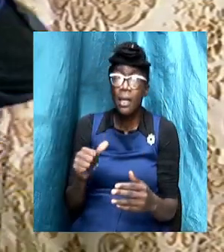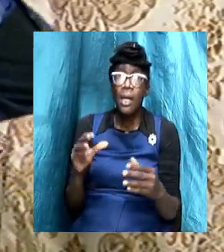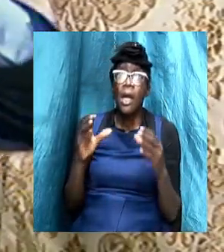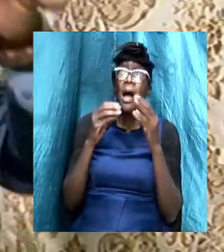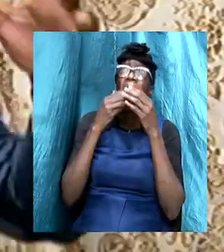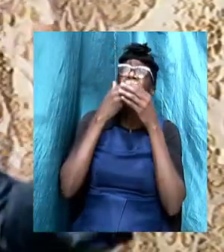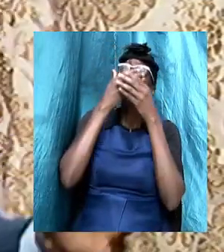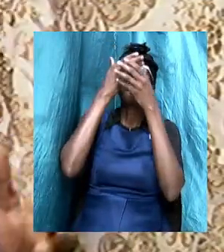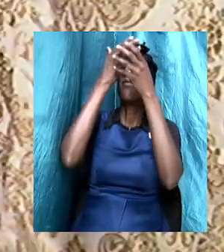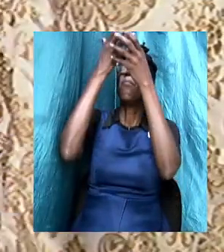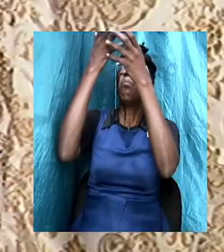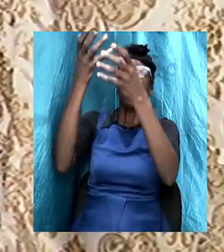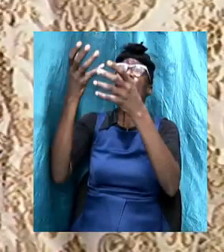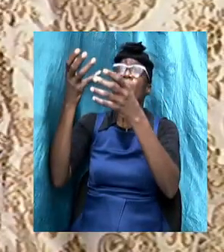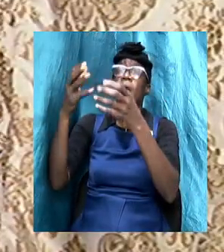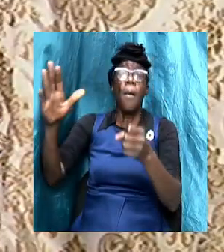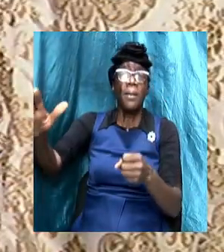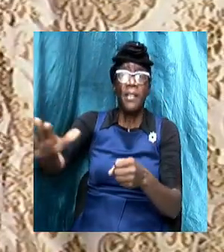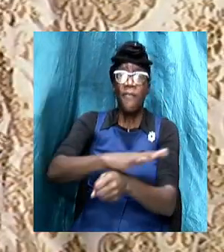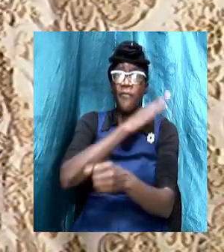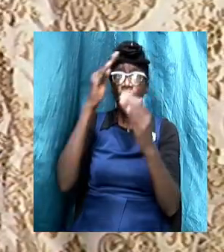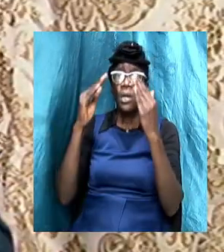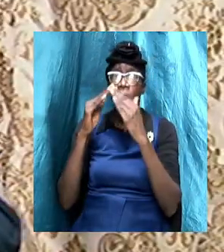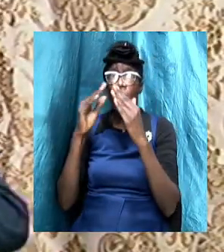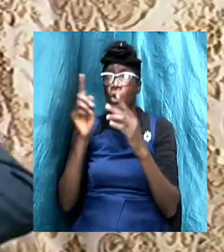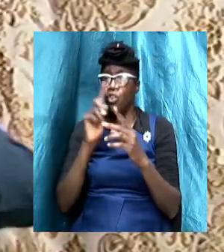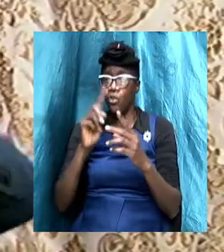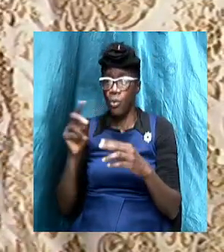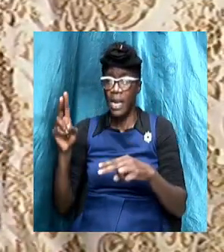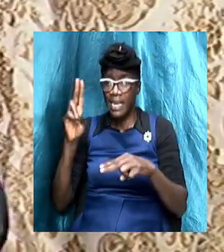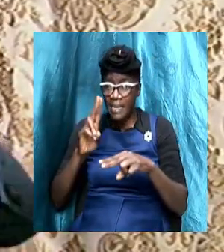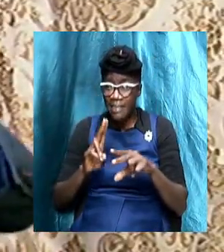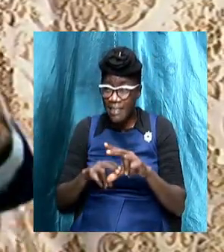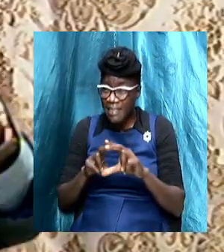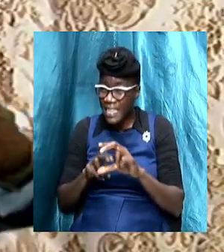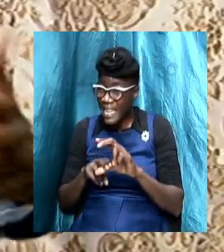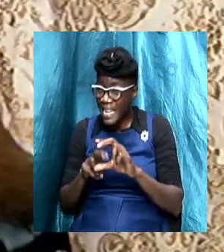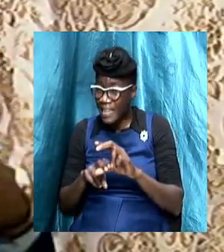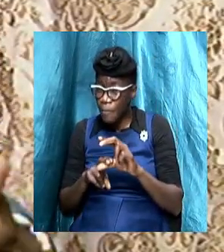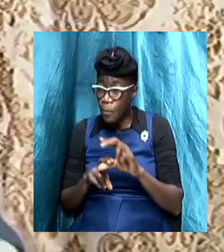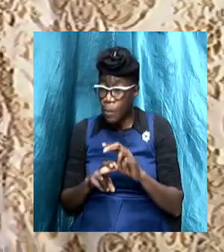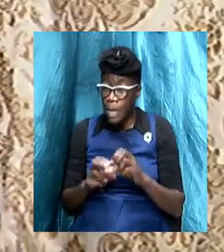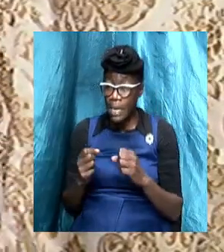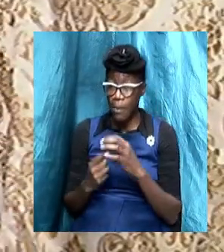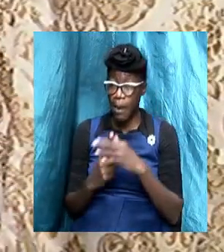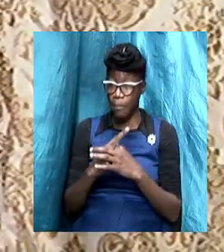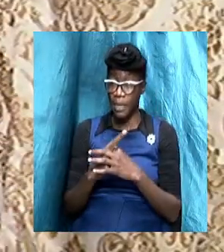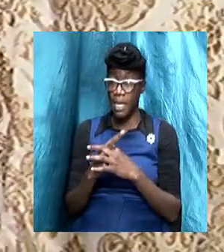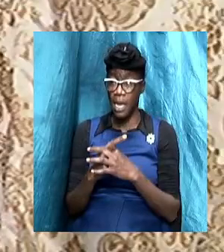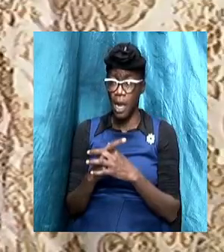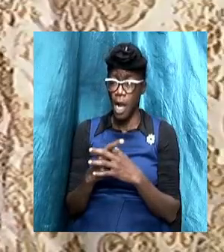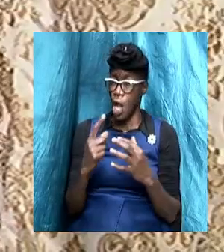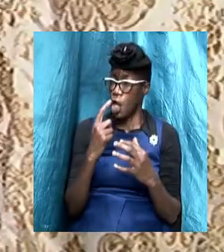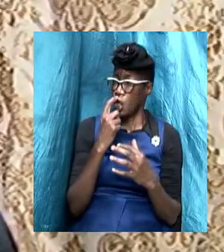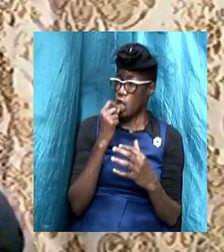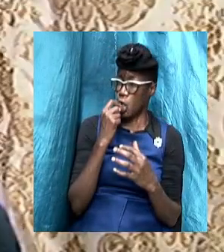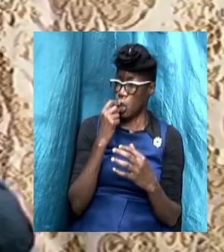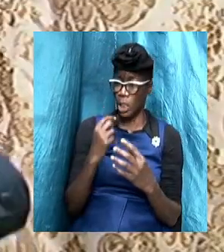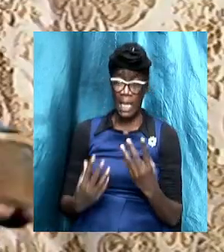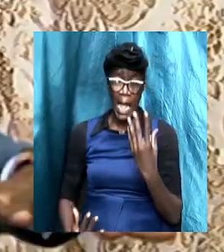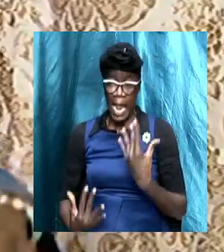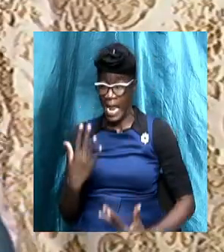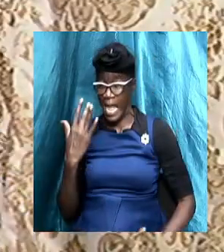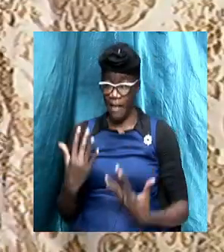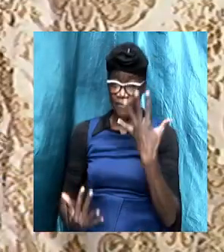It filled the house where they were sitting. And the Bible said, there appeared unto them cloven tongues light as a fire, and it